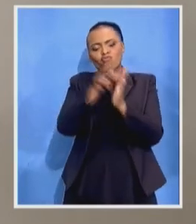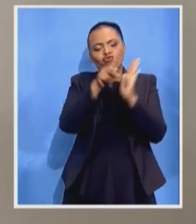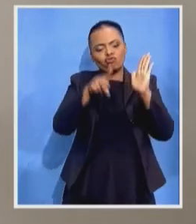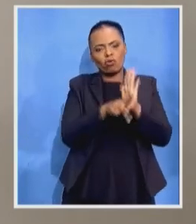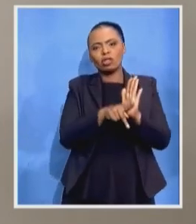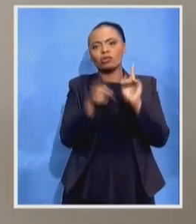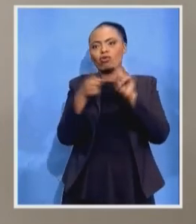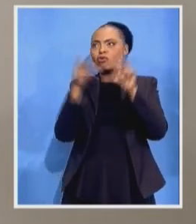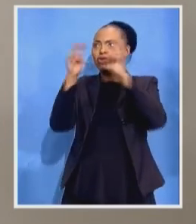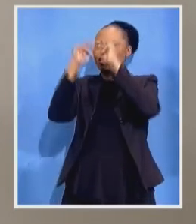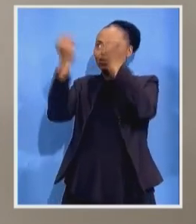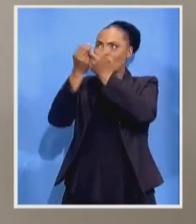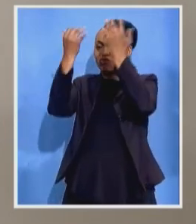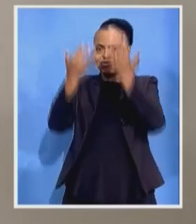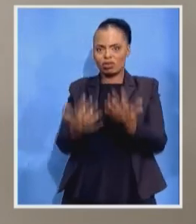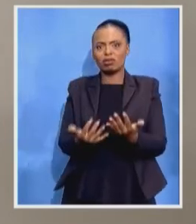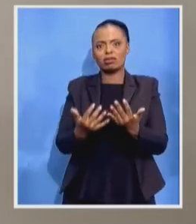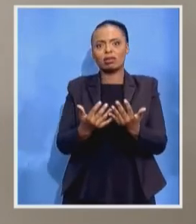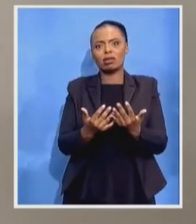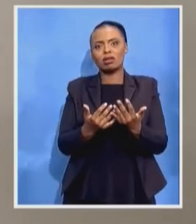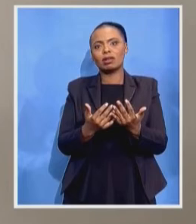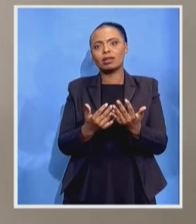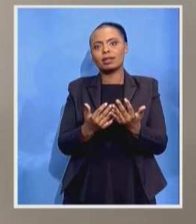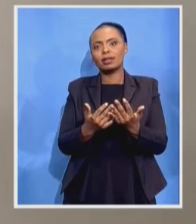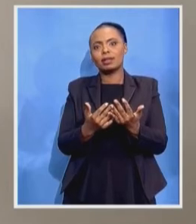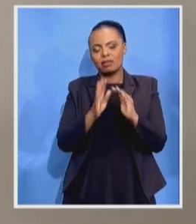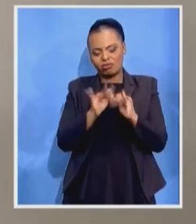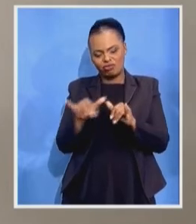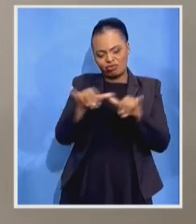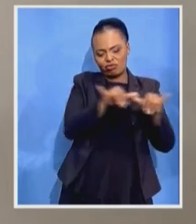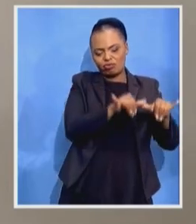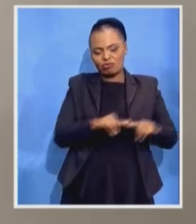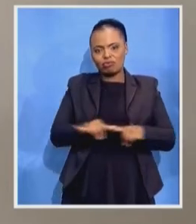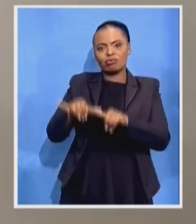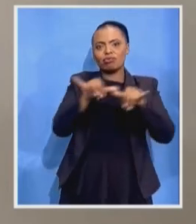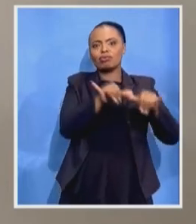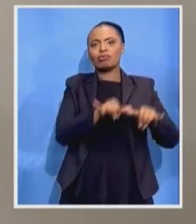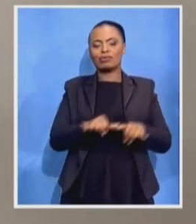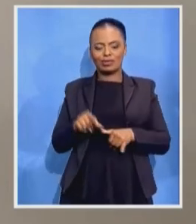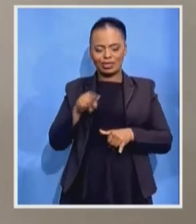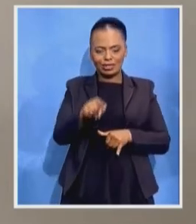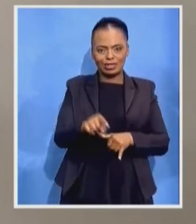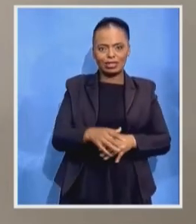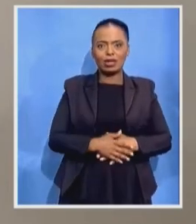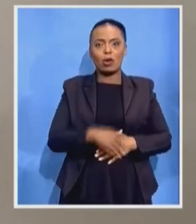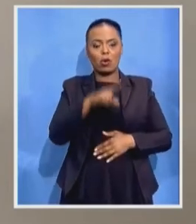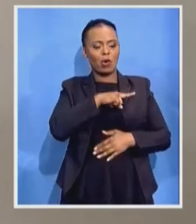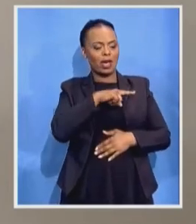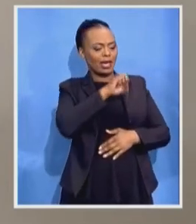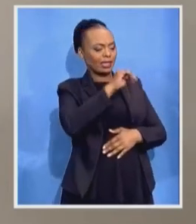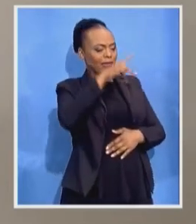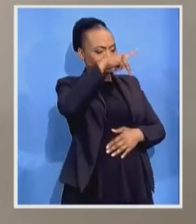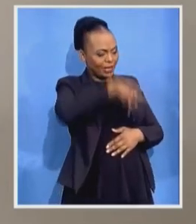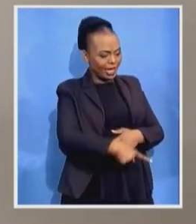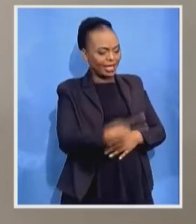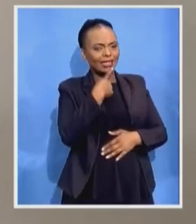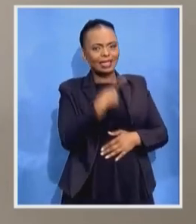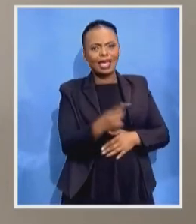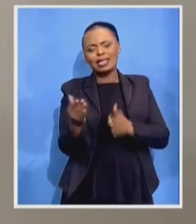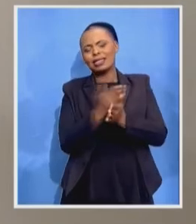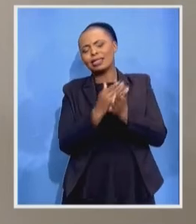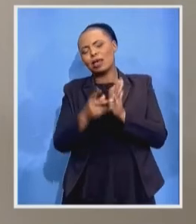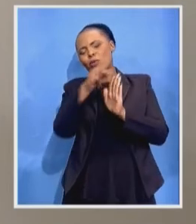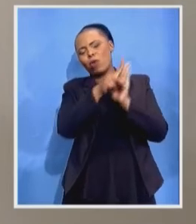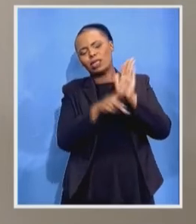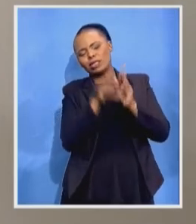The SACP has consistently stated its displeasure that some of these policies being pursued are a copy and